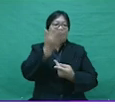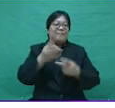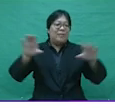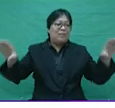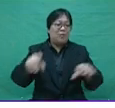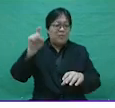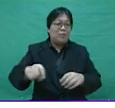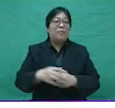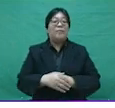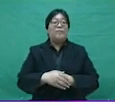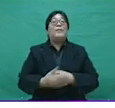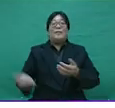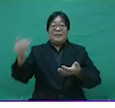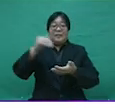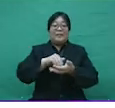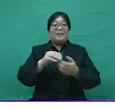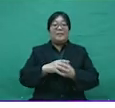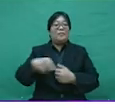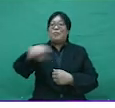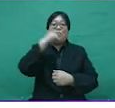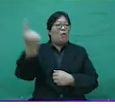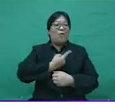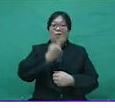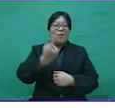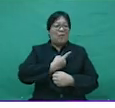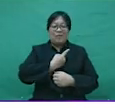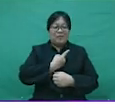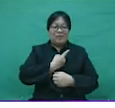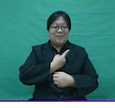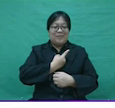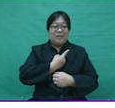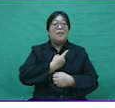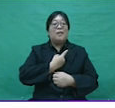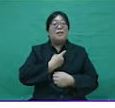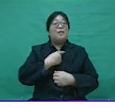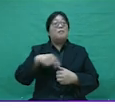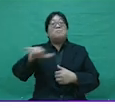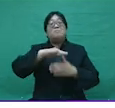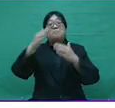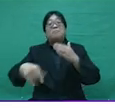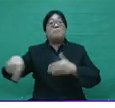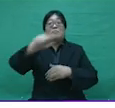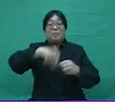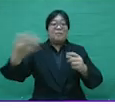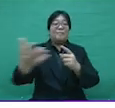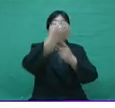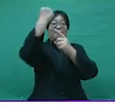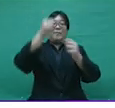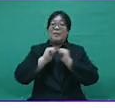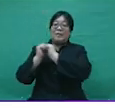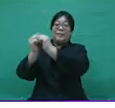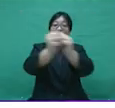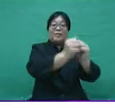do that. But once again, you're not alone on the globe. At the end, we can achieve it